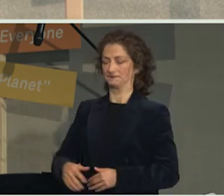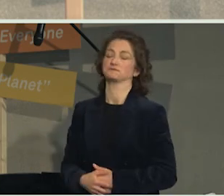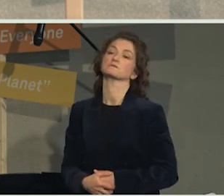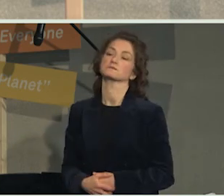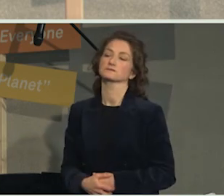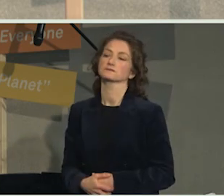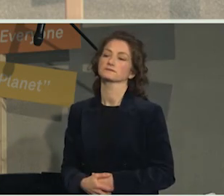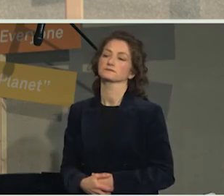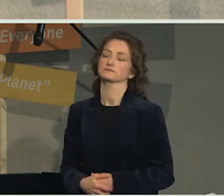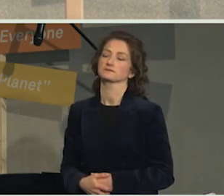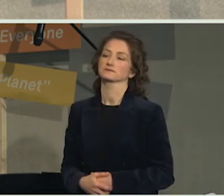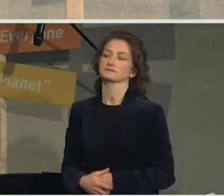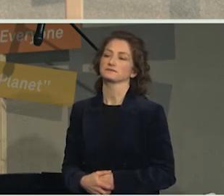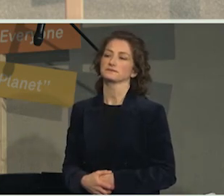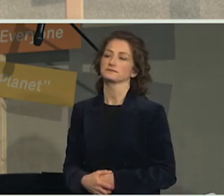And